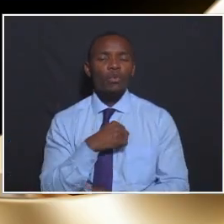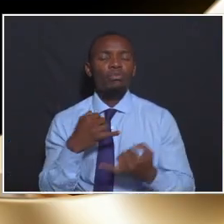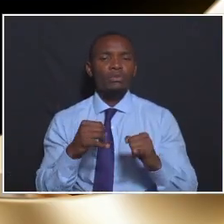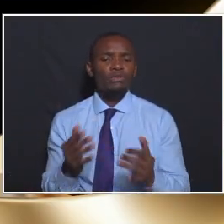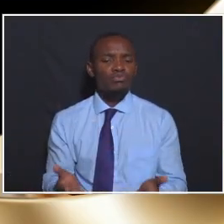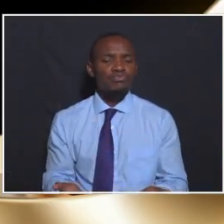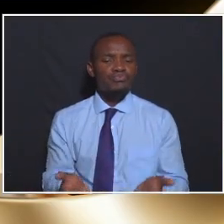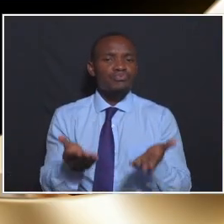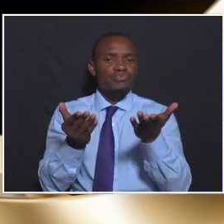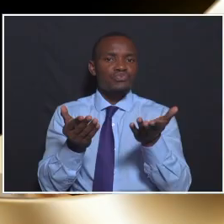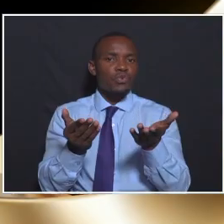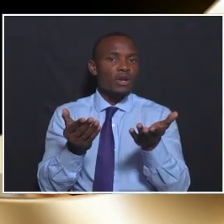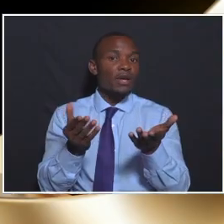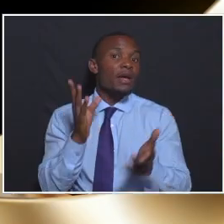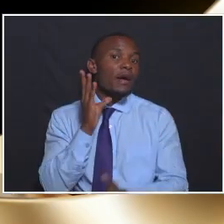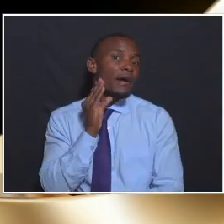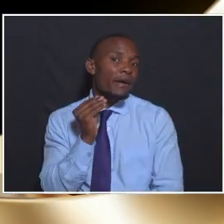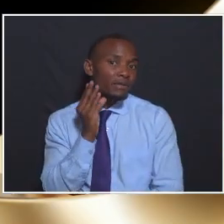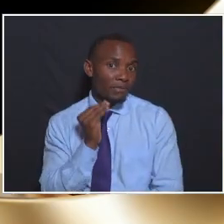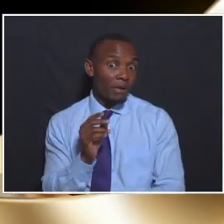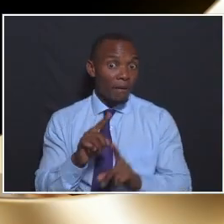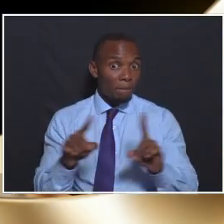have 60%,